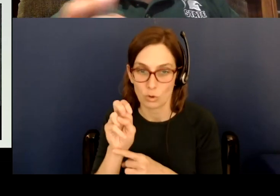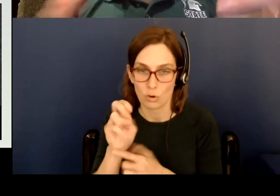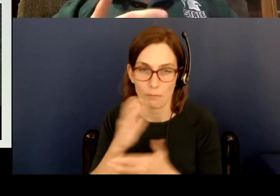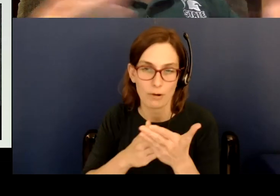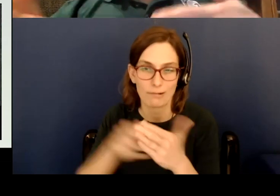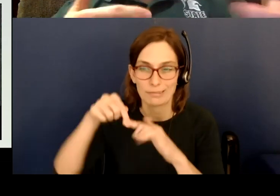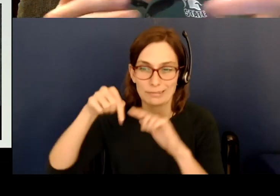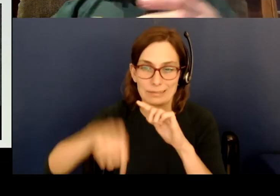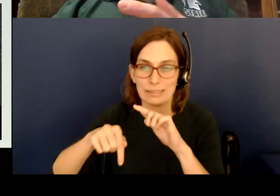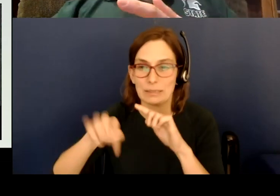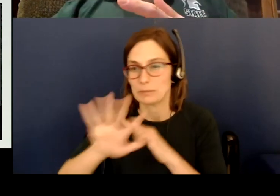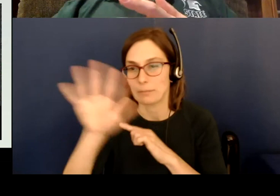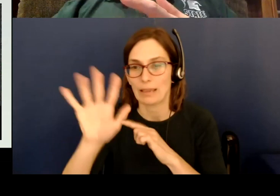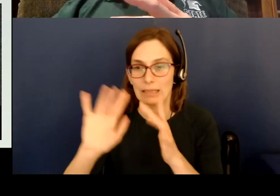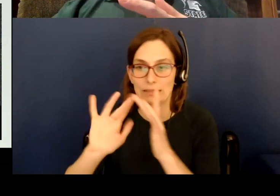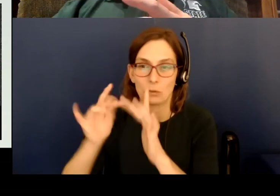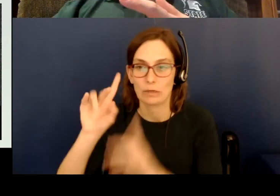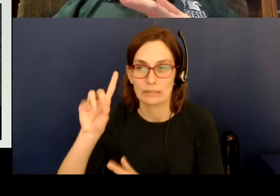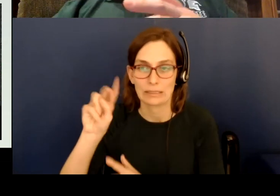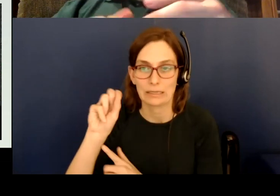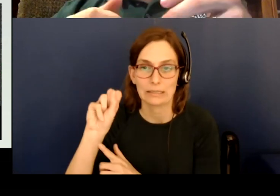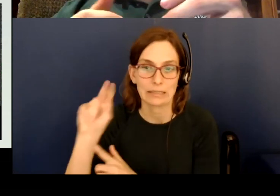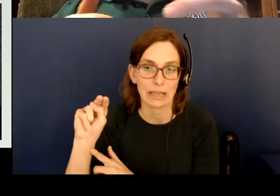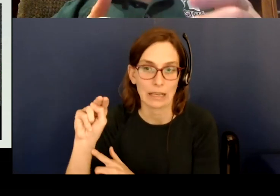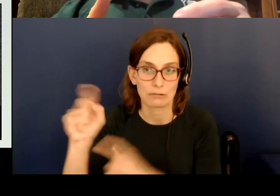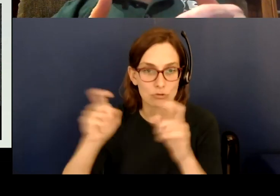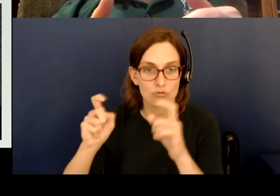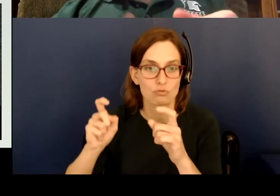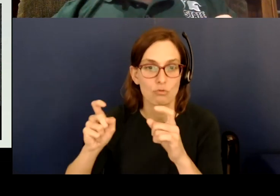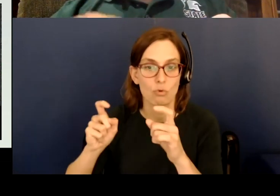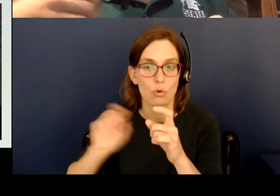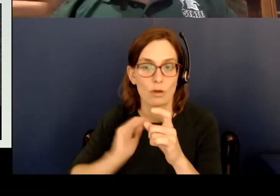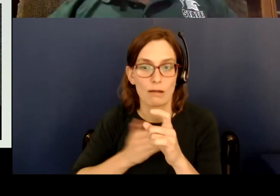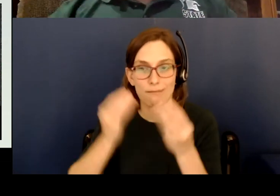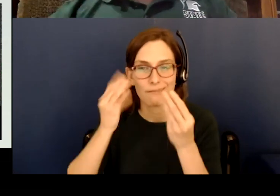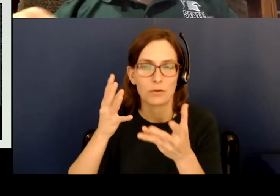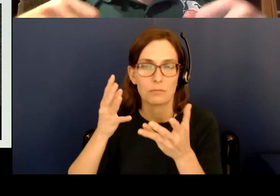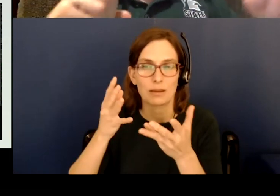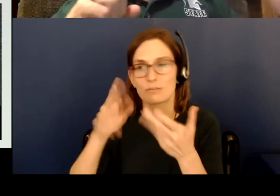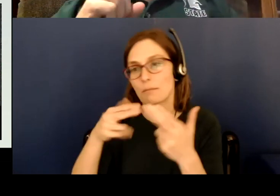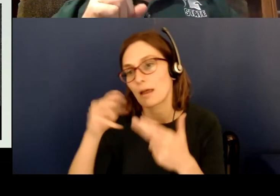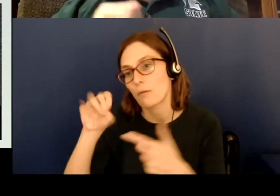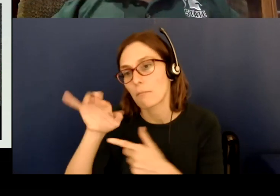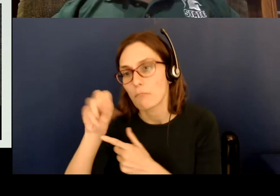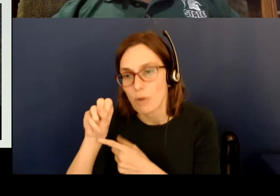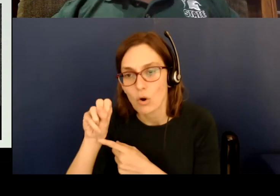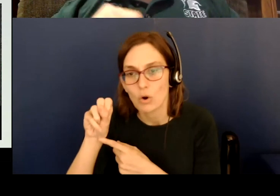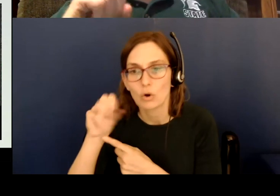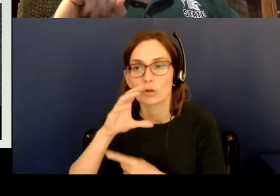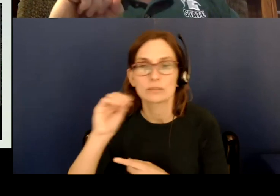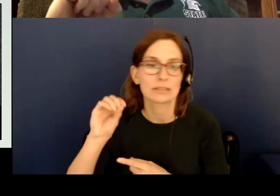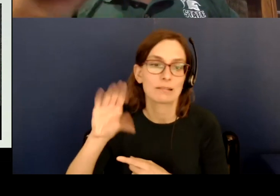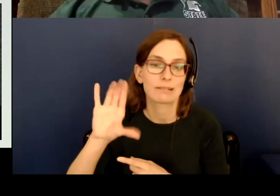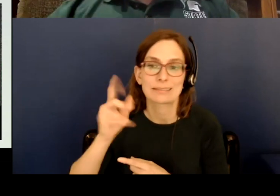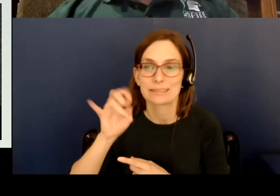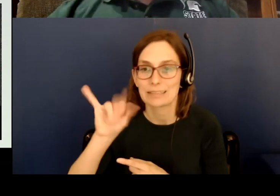which controls our various, that's where we get our information going to Mars, and the Cassini